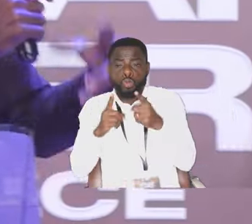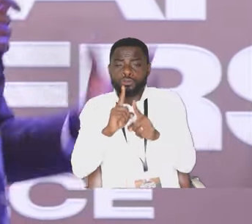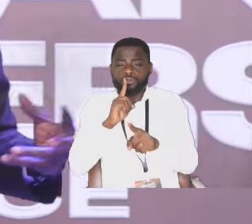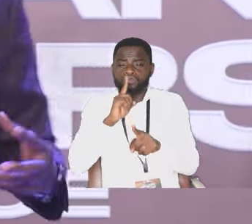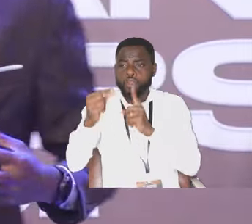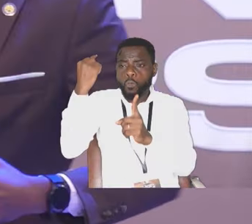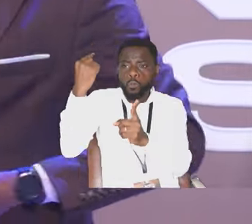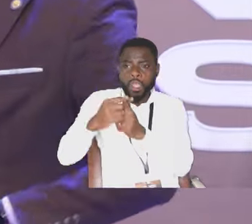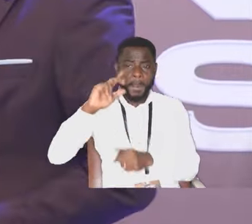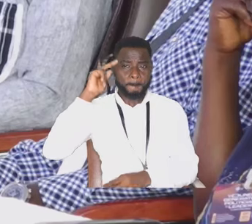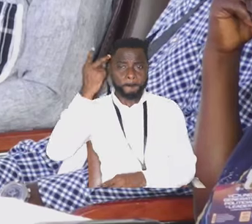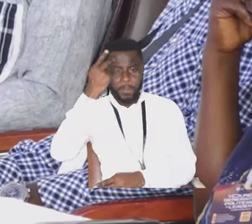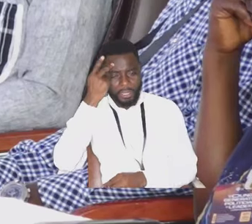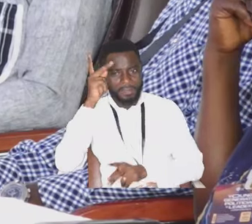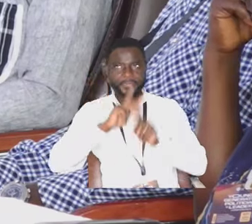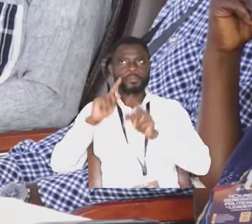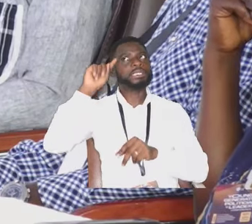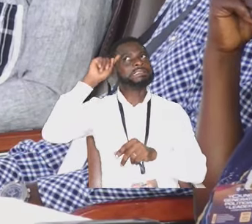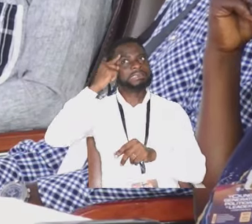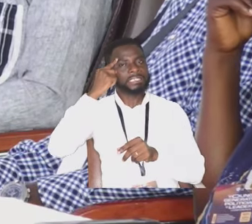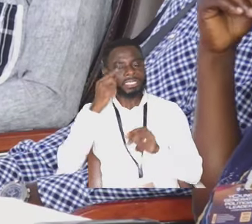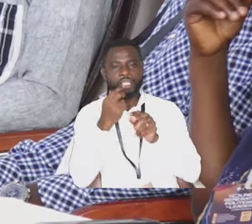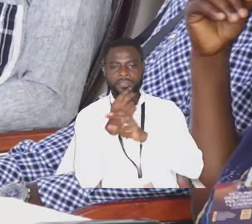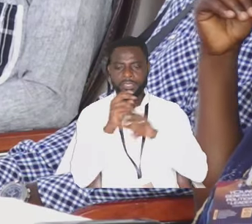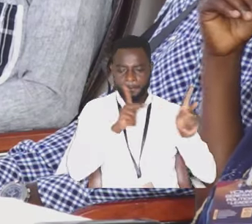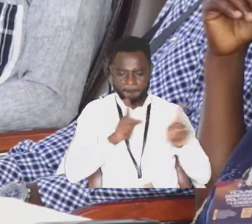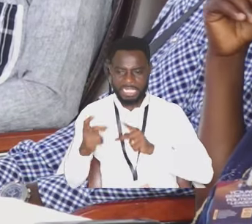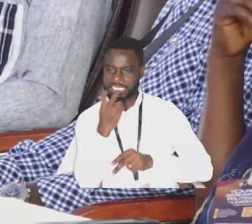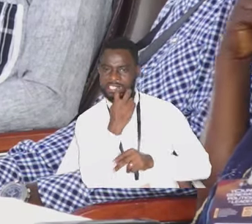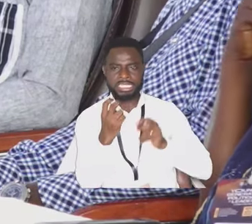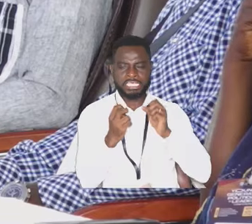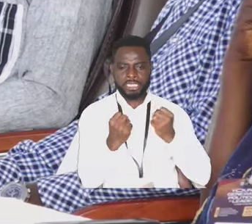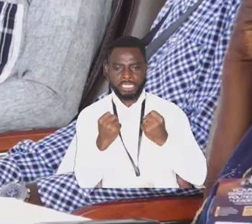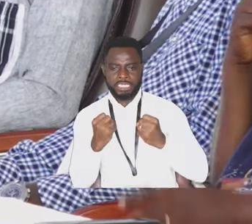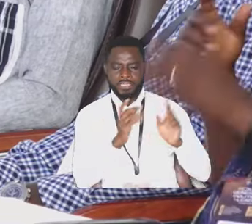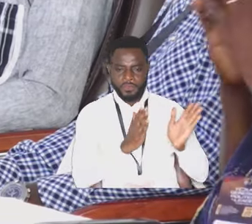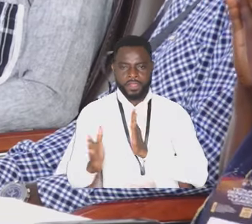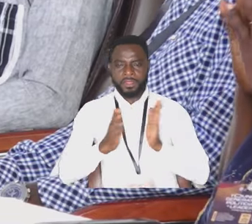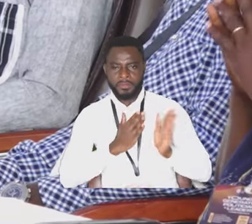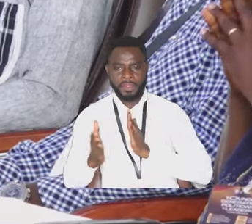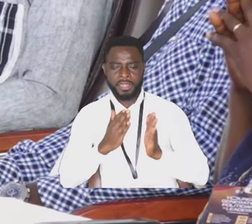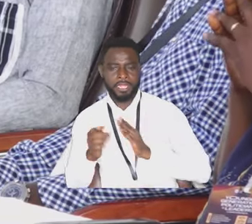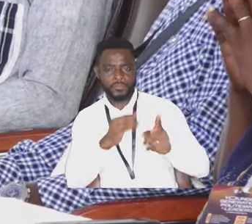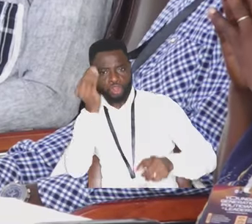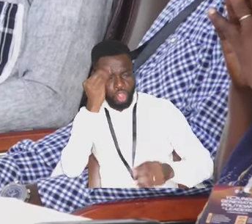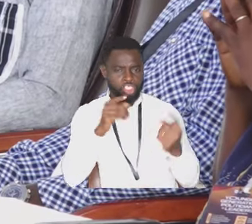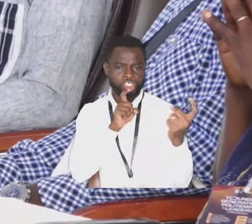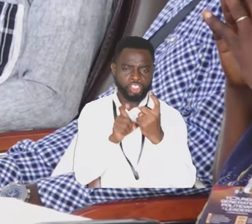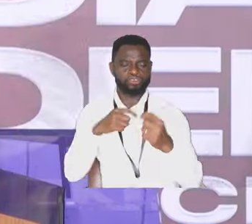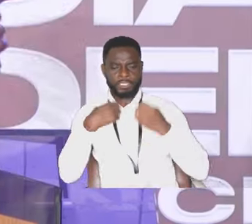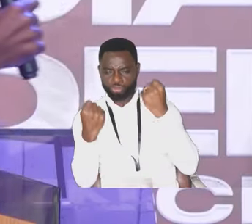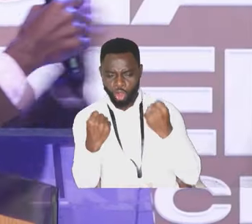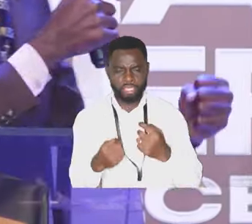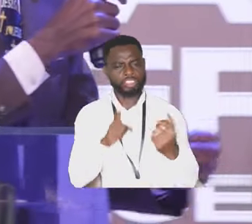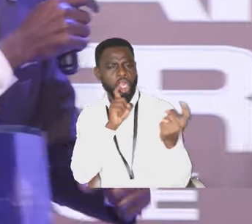say that politics, then the person is arming his teeth and then flexing his muscles And they say that if you are going, you have to be tough, you have to be